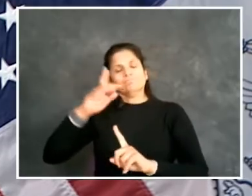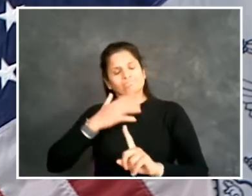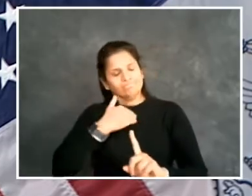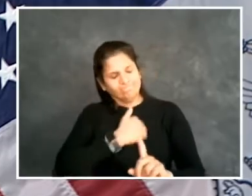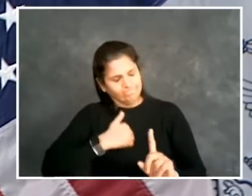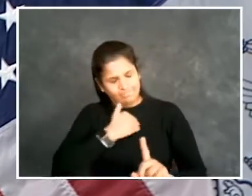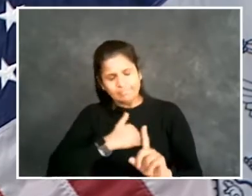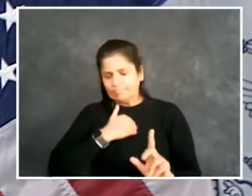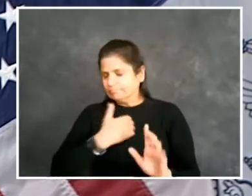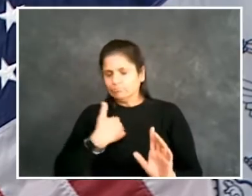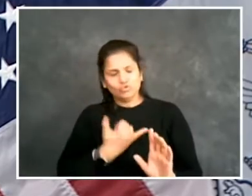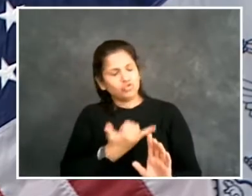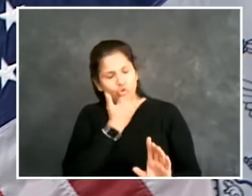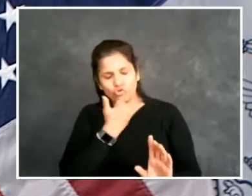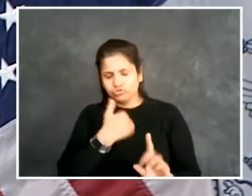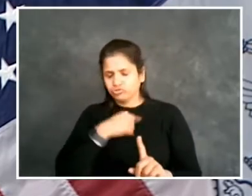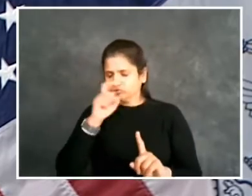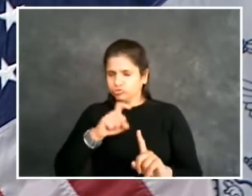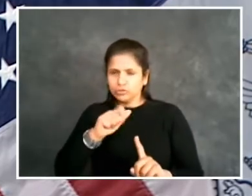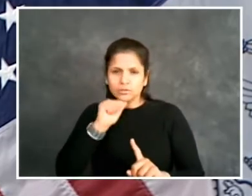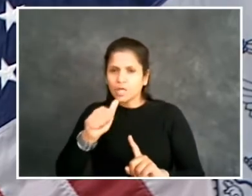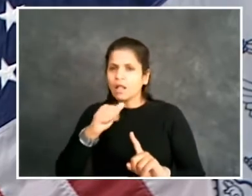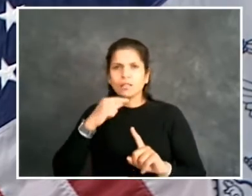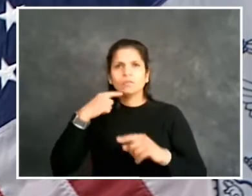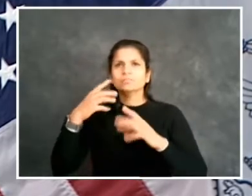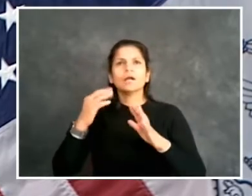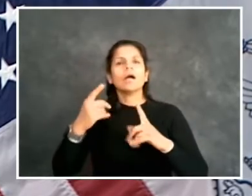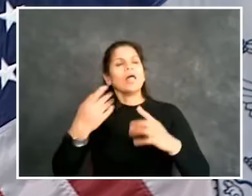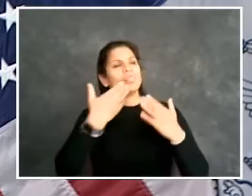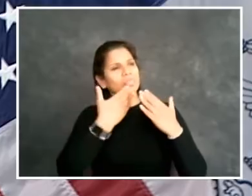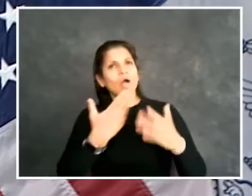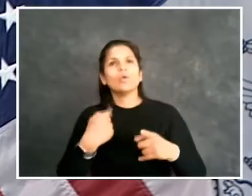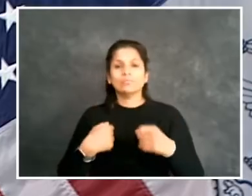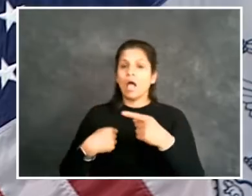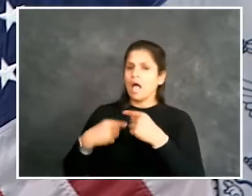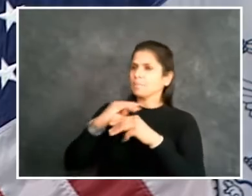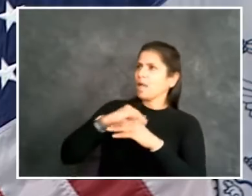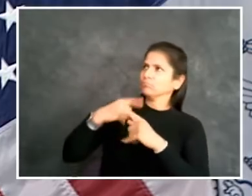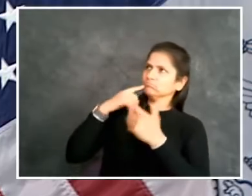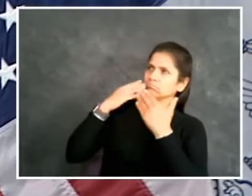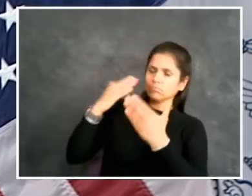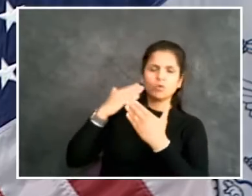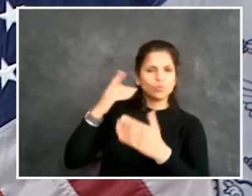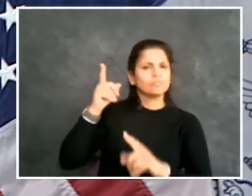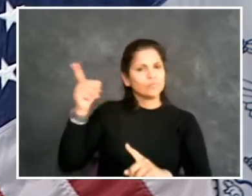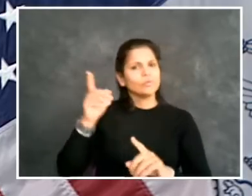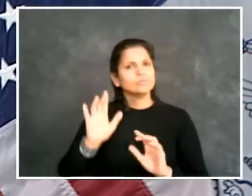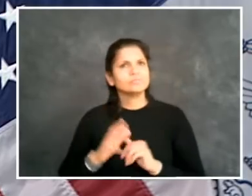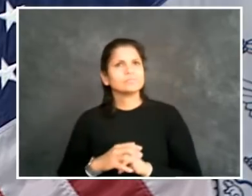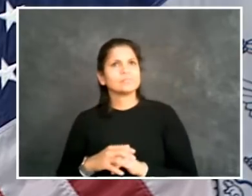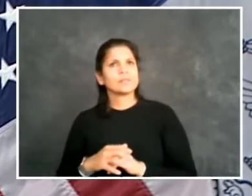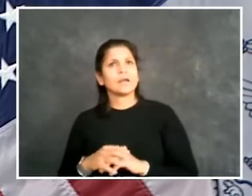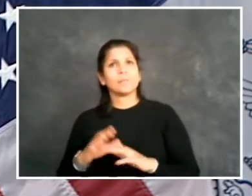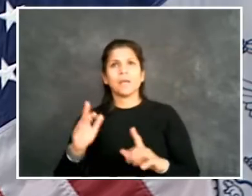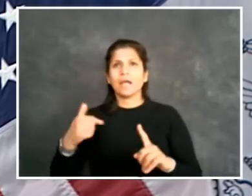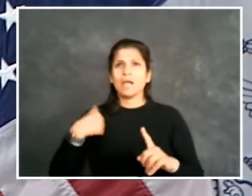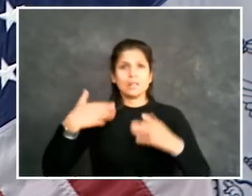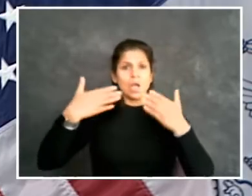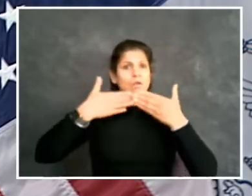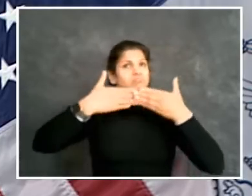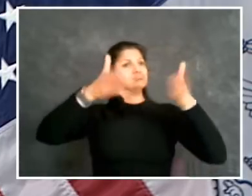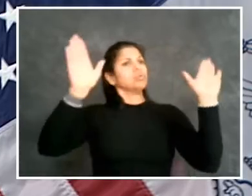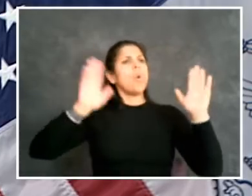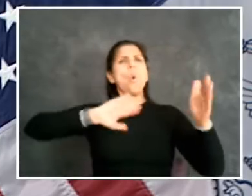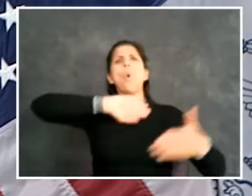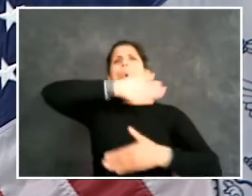think overwhelmingly the community leadership, the civic leadership, the elected officials, the rabbis have sent a very powerful